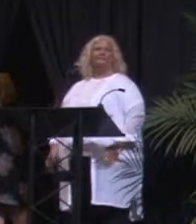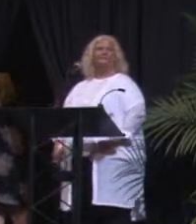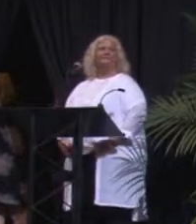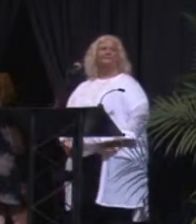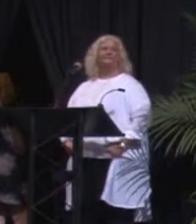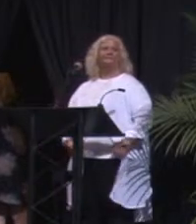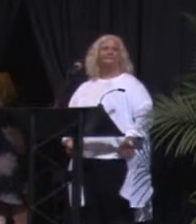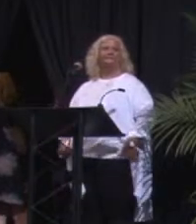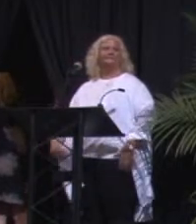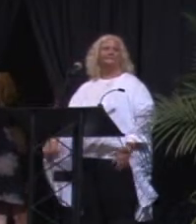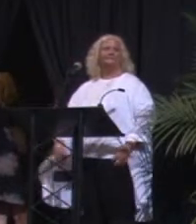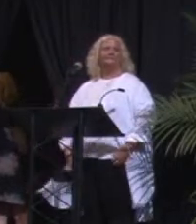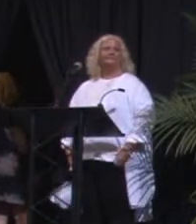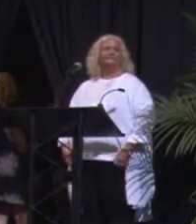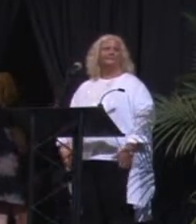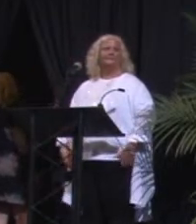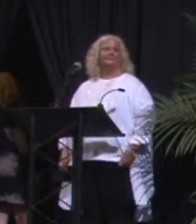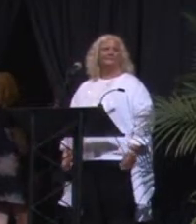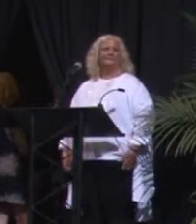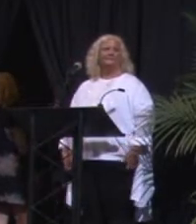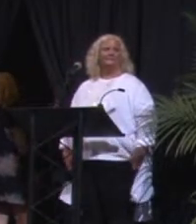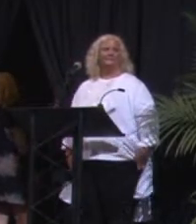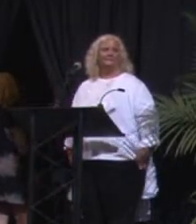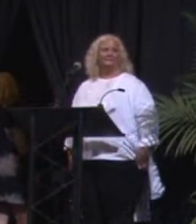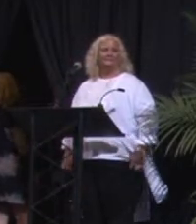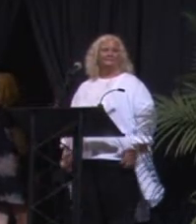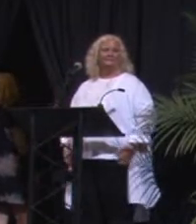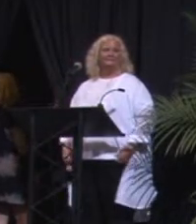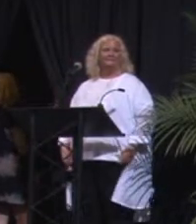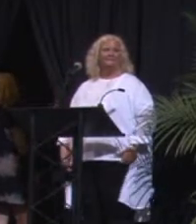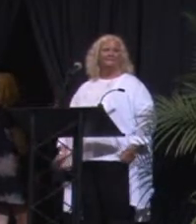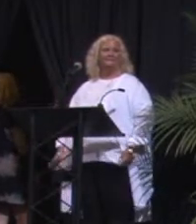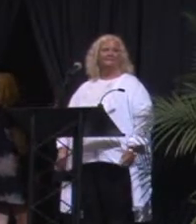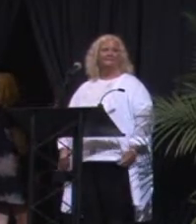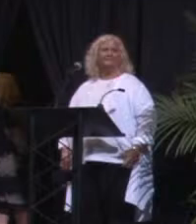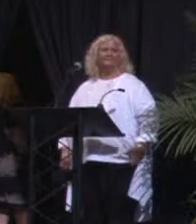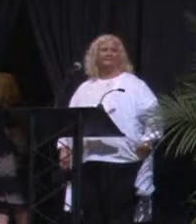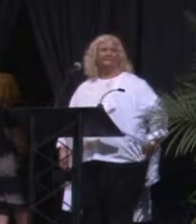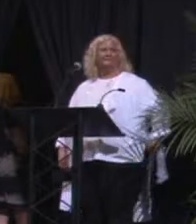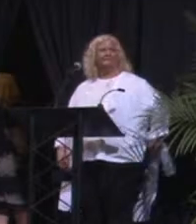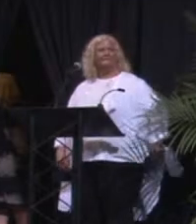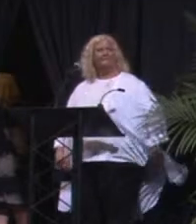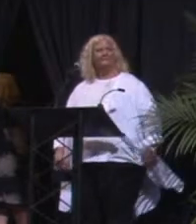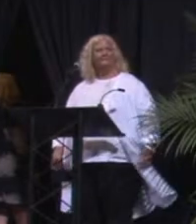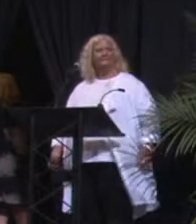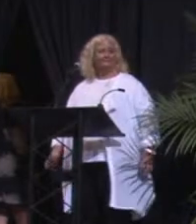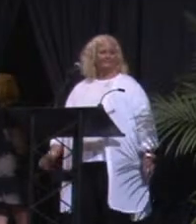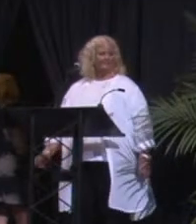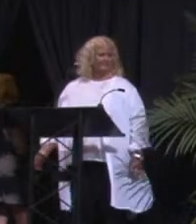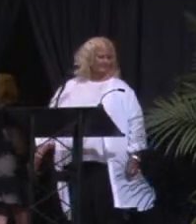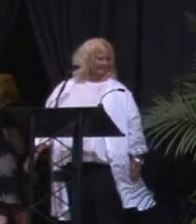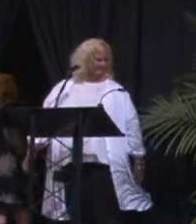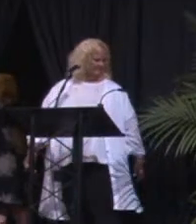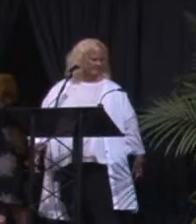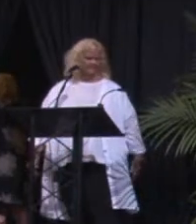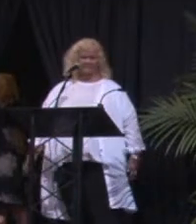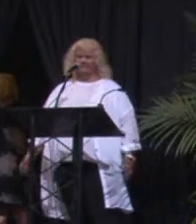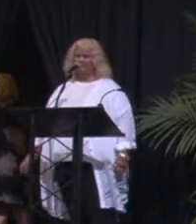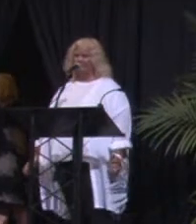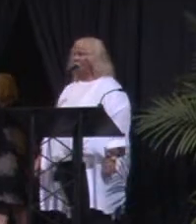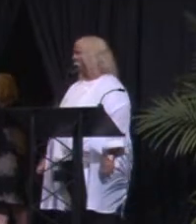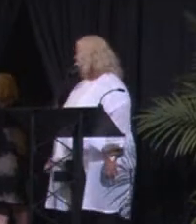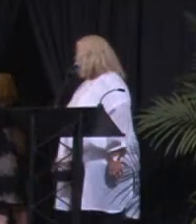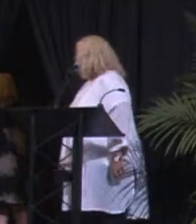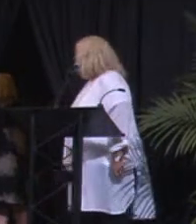Excuse me, one more piece of advice. Parents, I ask you that while your student is getting up here, getting their diploma, realizing, of course, that other names will be